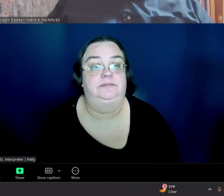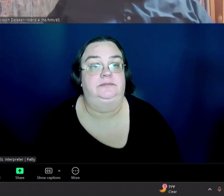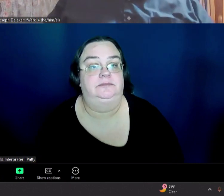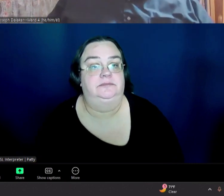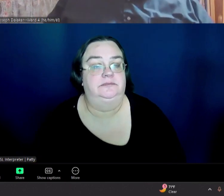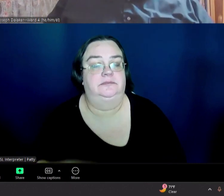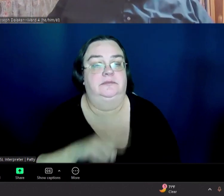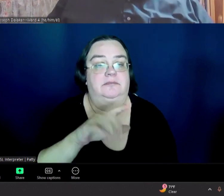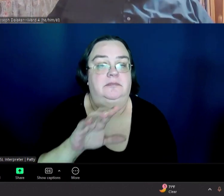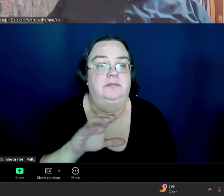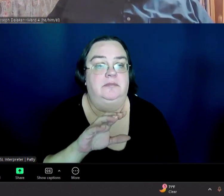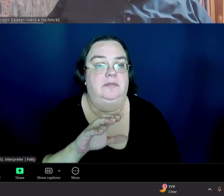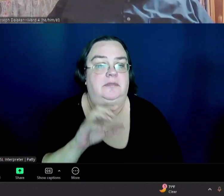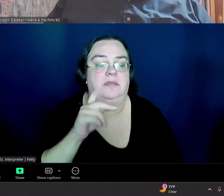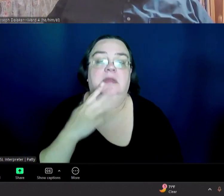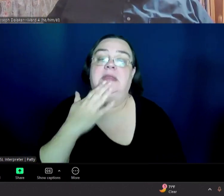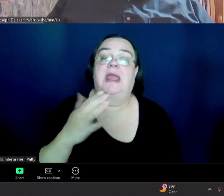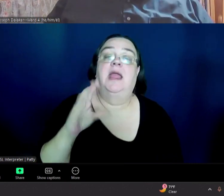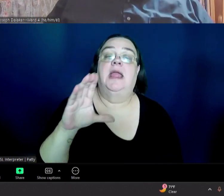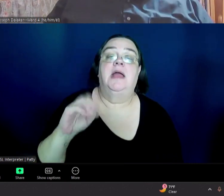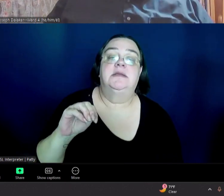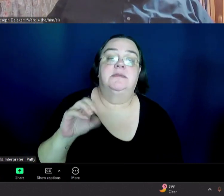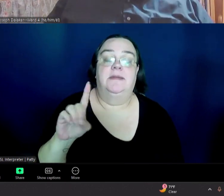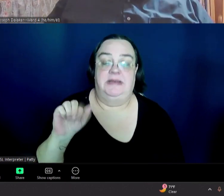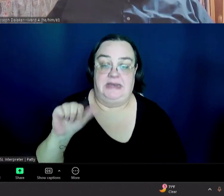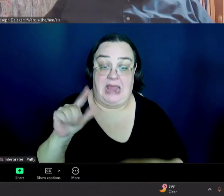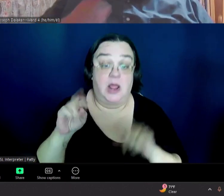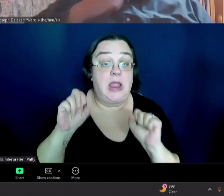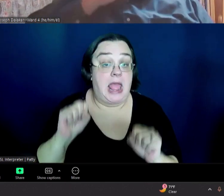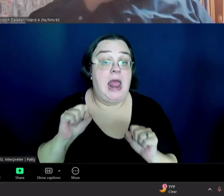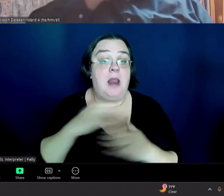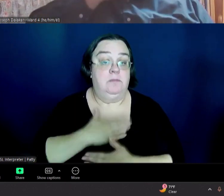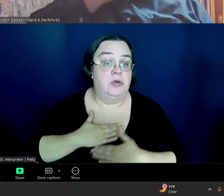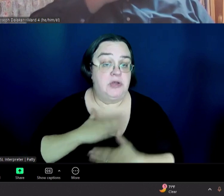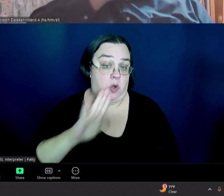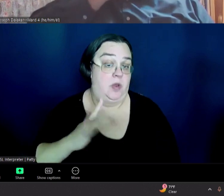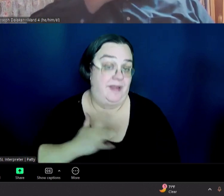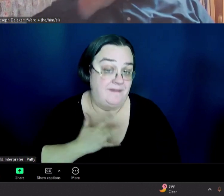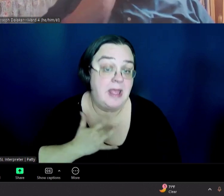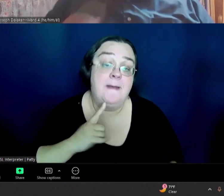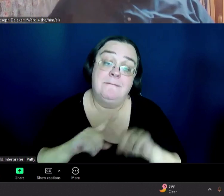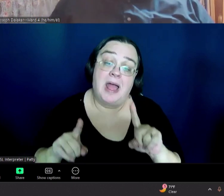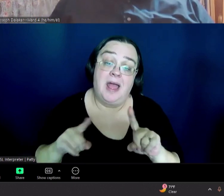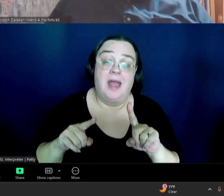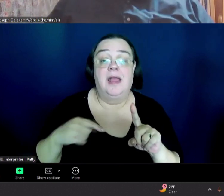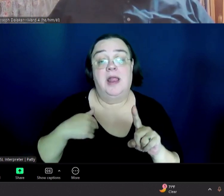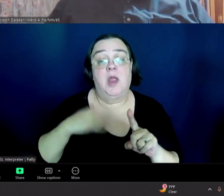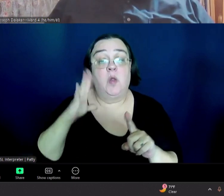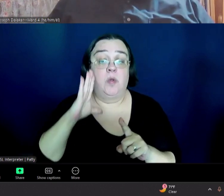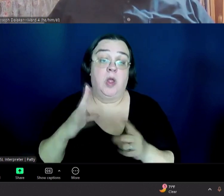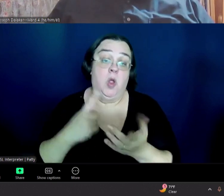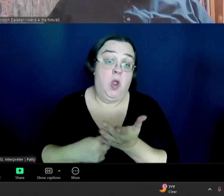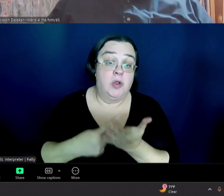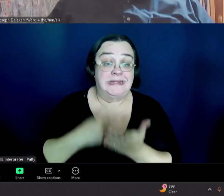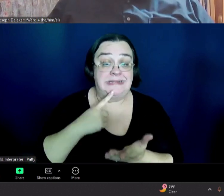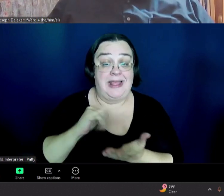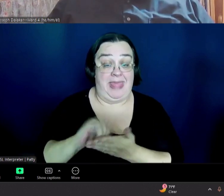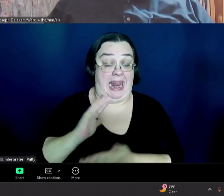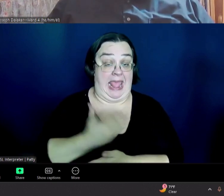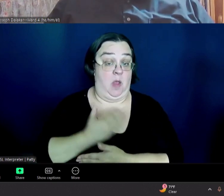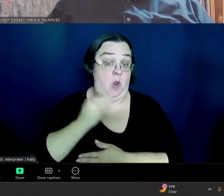Thank you, Councilmember Gallagher. I can appreciate your sentiment, but I will argue that our hometown heroes